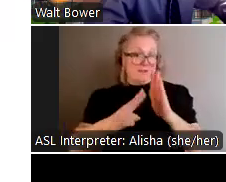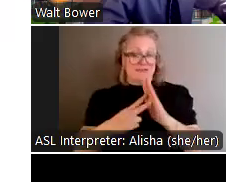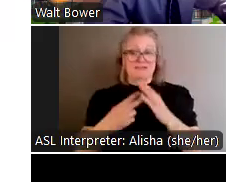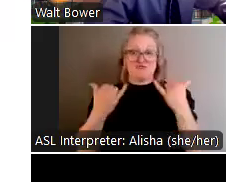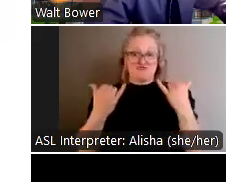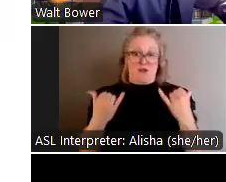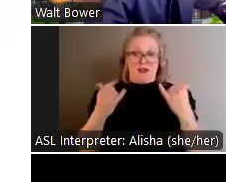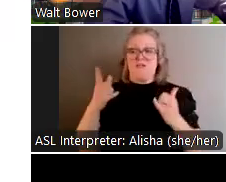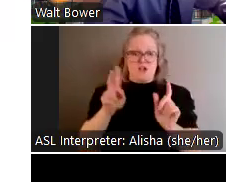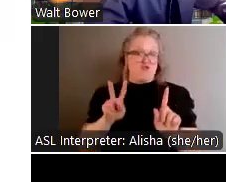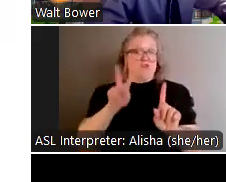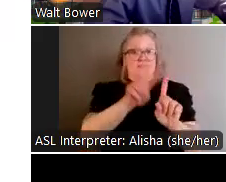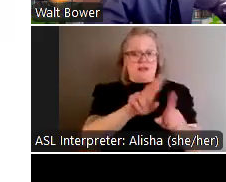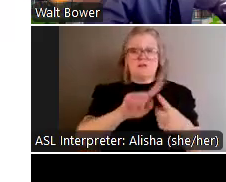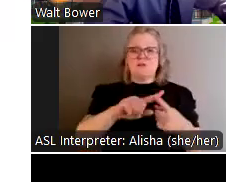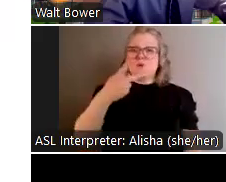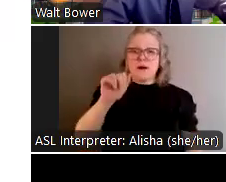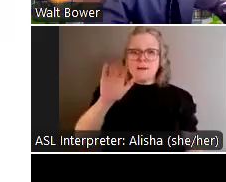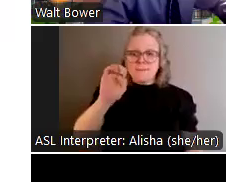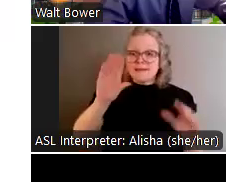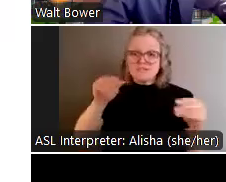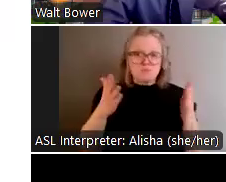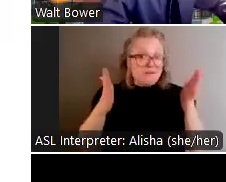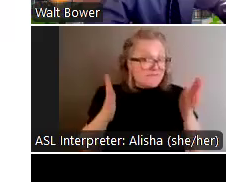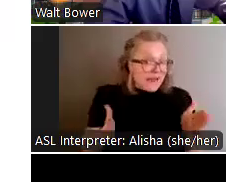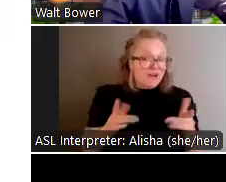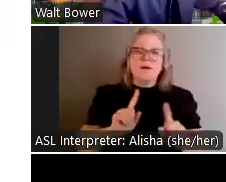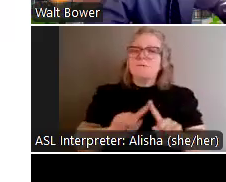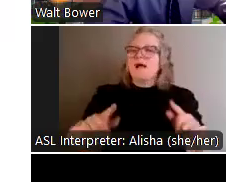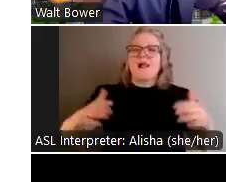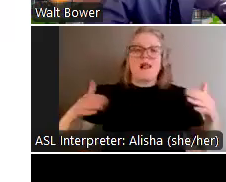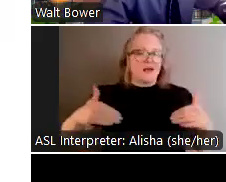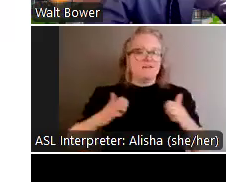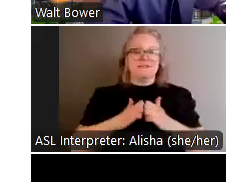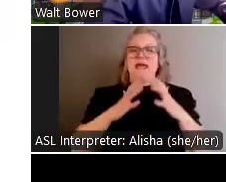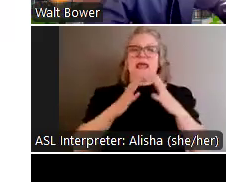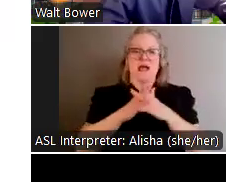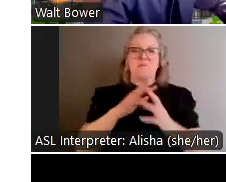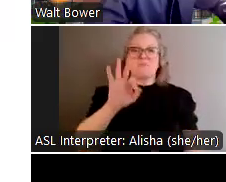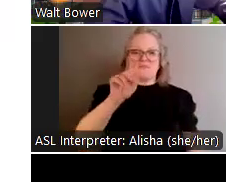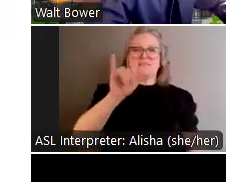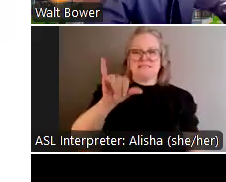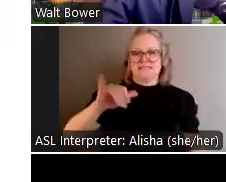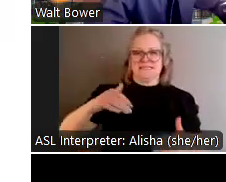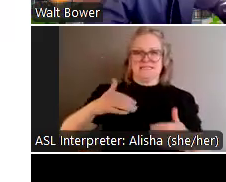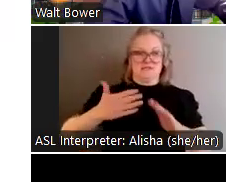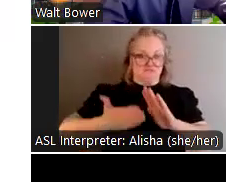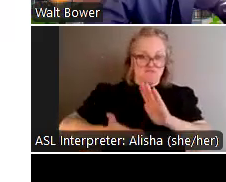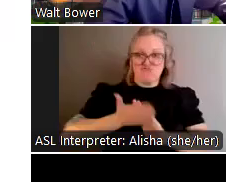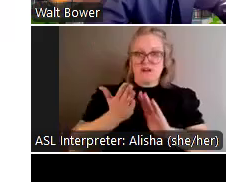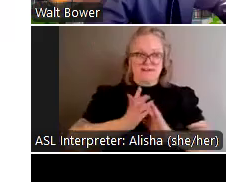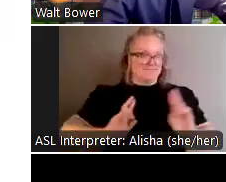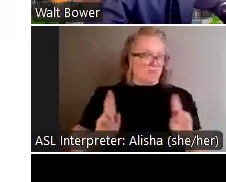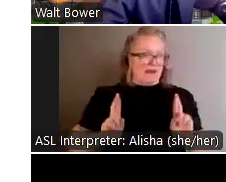assigned to a PACE provider. We just don't have the facility up and running and active just